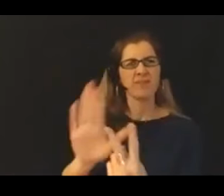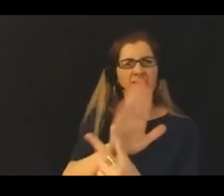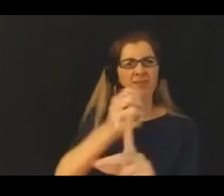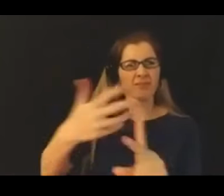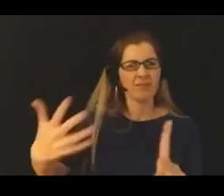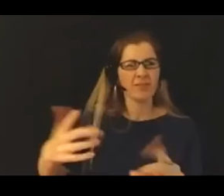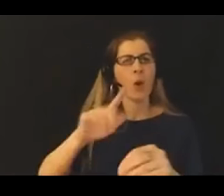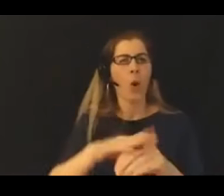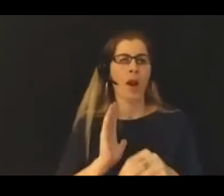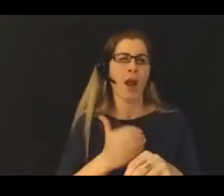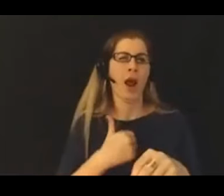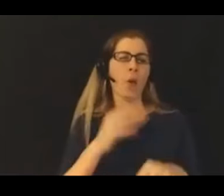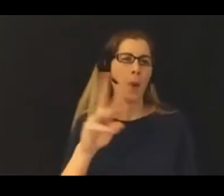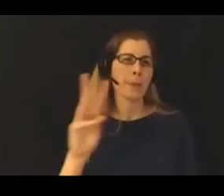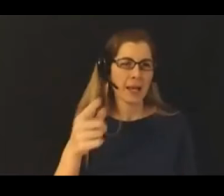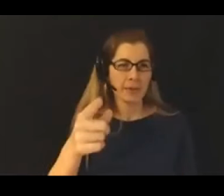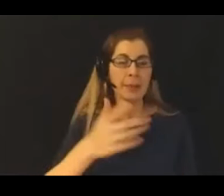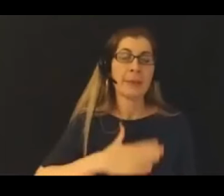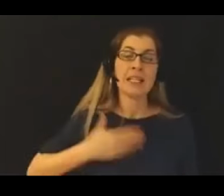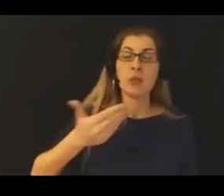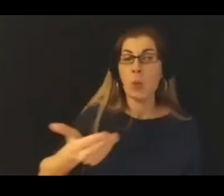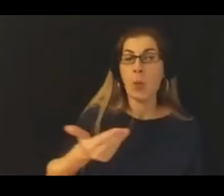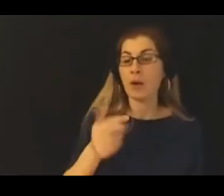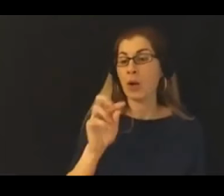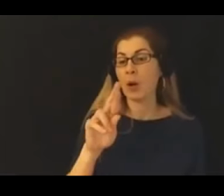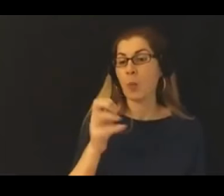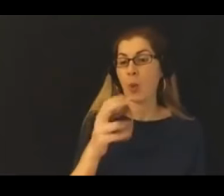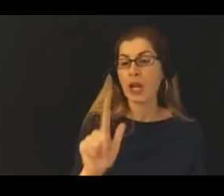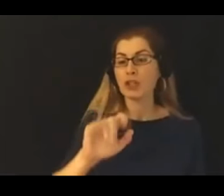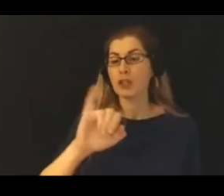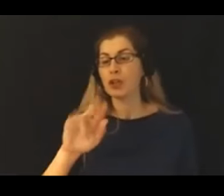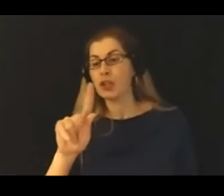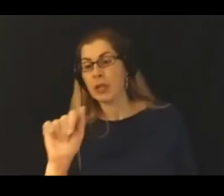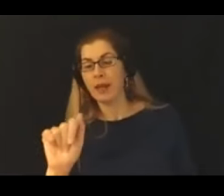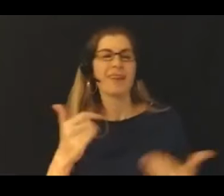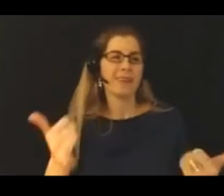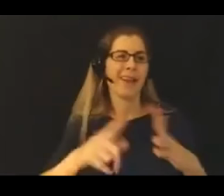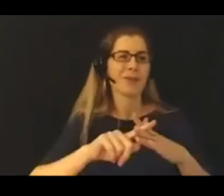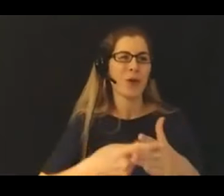website. Please welcome Rachel and Julia, and let's begin.